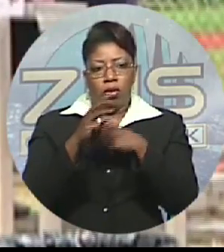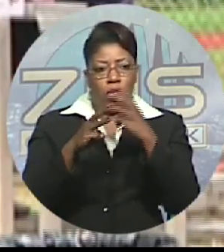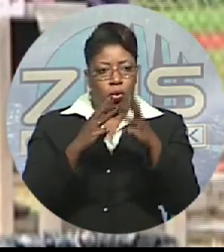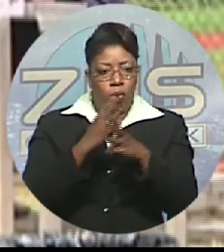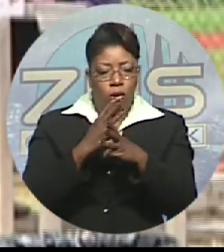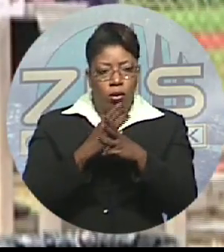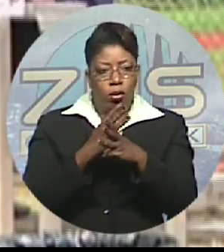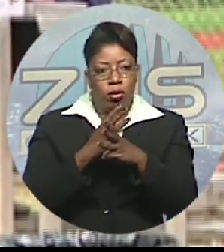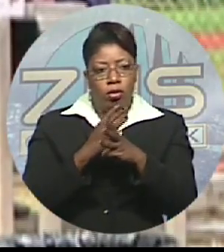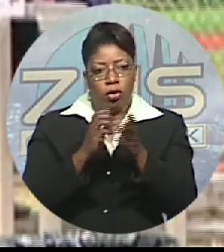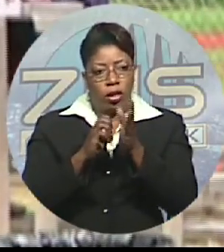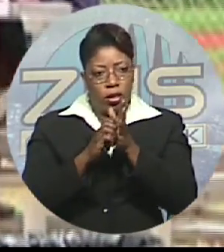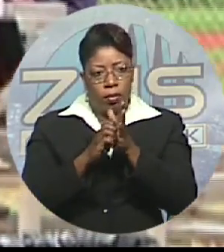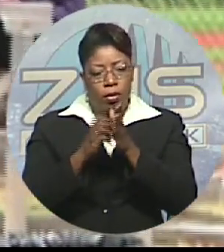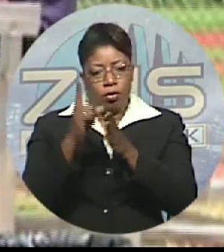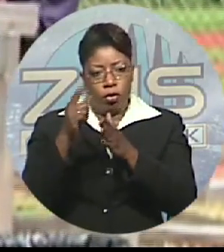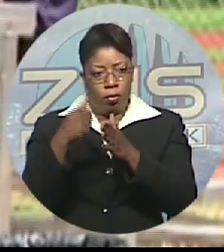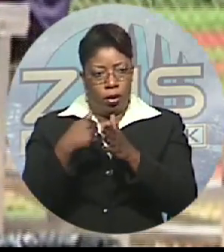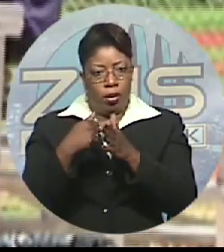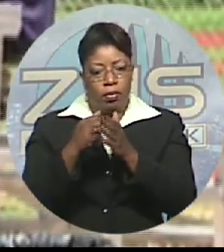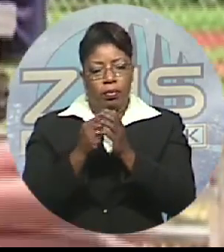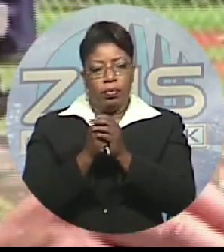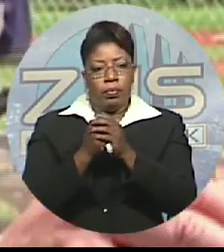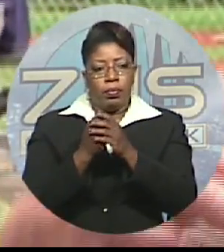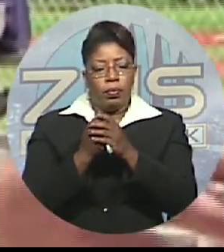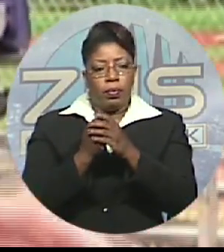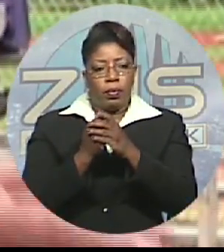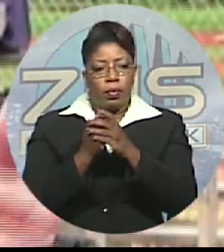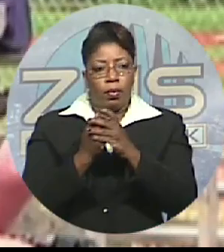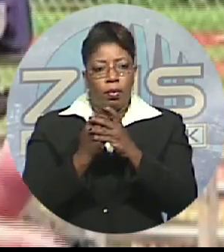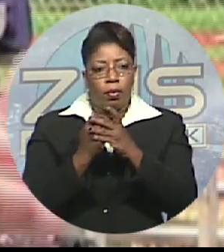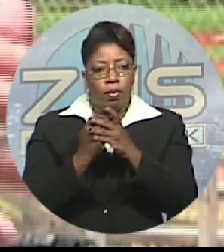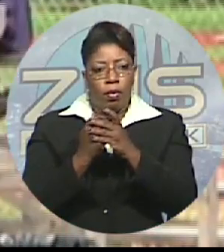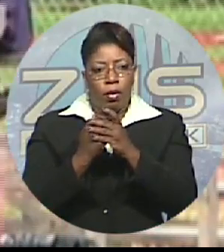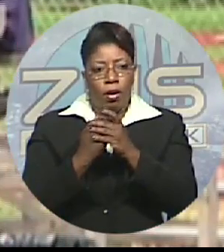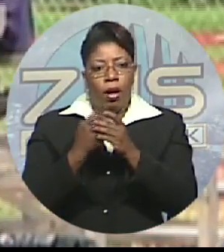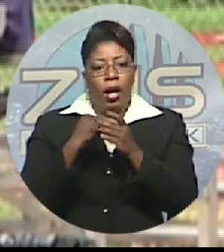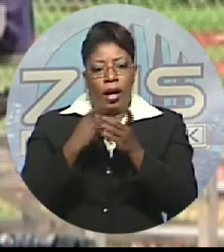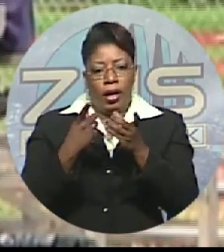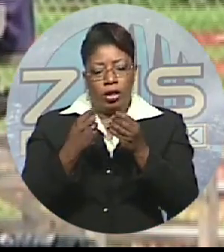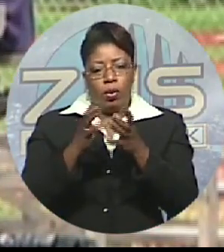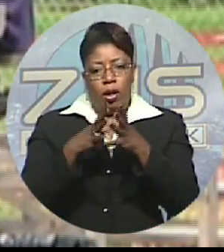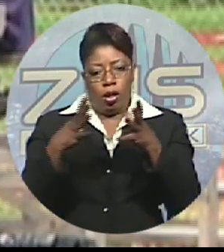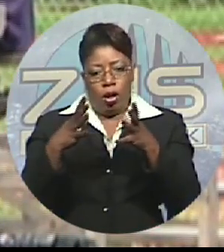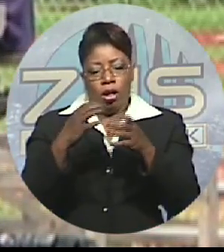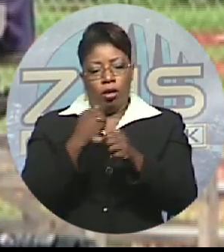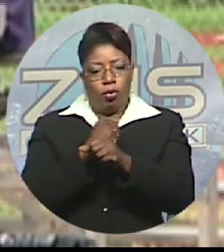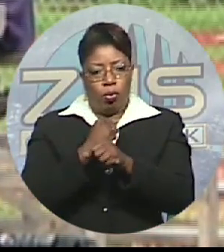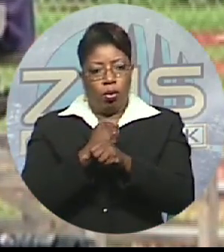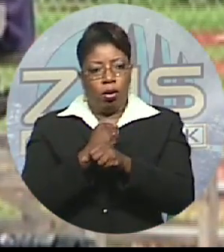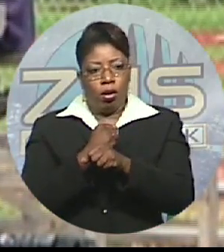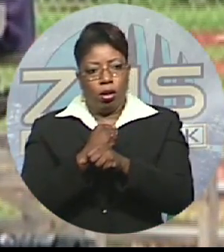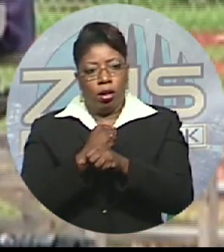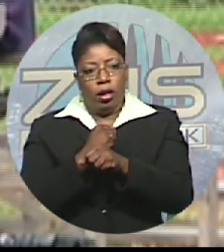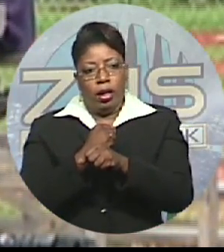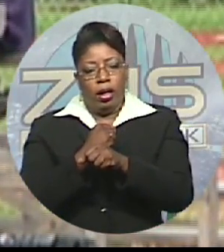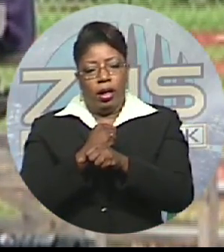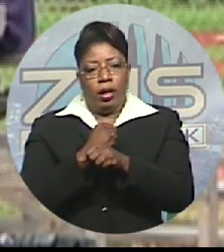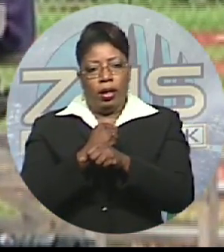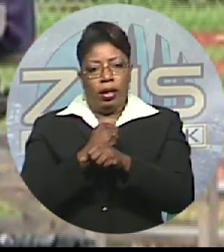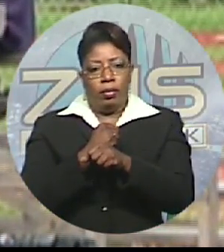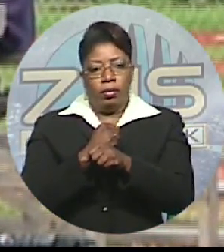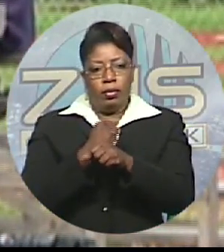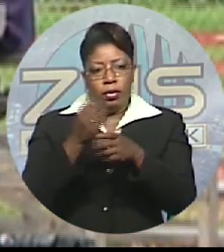know Fermin's from Curacao. I do a lot of work in the Bahamas and Curacao, and one thing we're looking at Major League